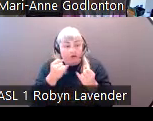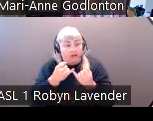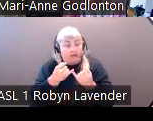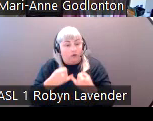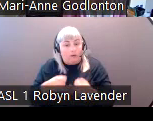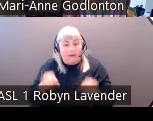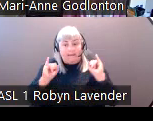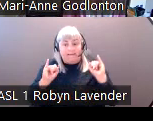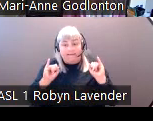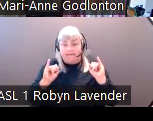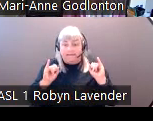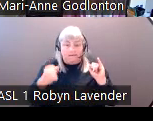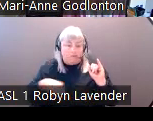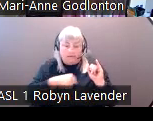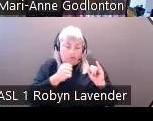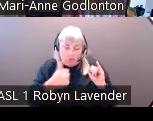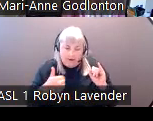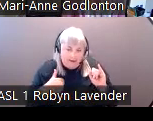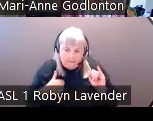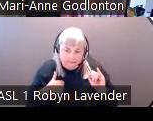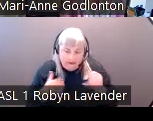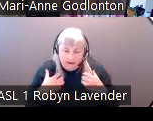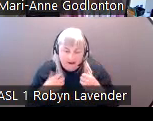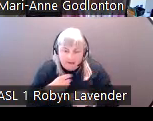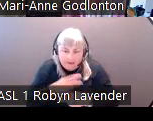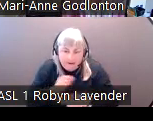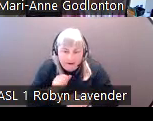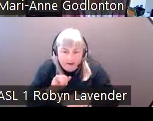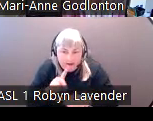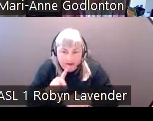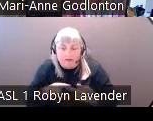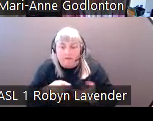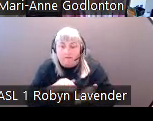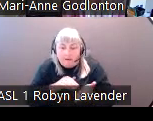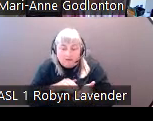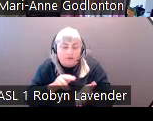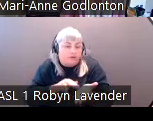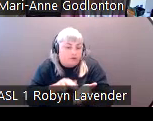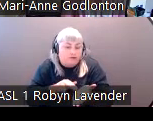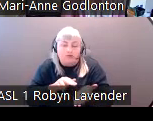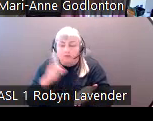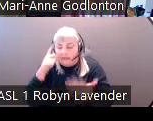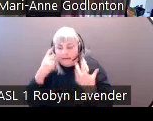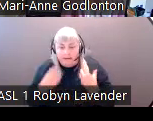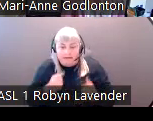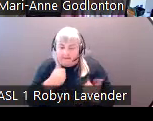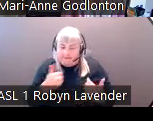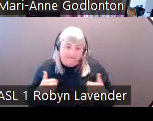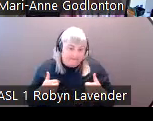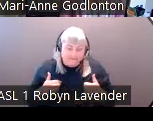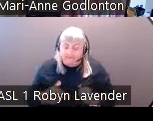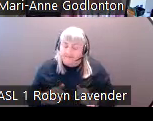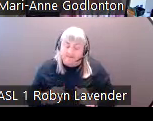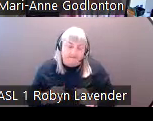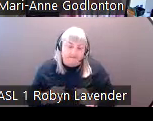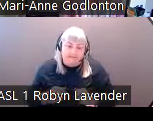we don't have those supports. We don't have healthcare aides. We don't have doctors or nurses or mental health professionals